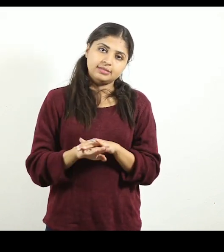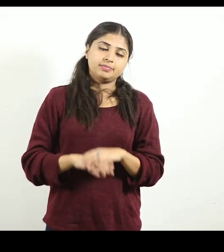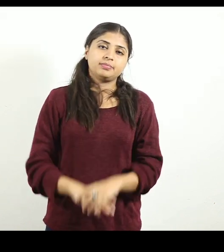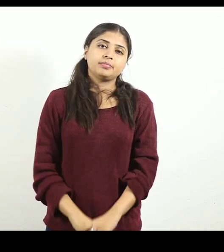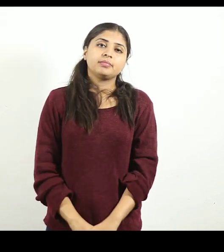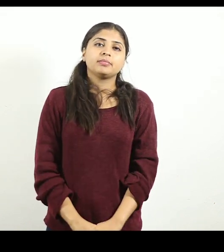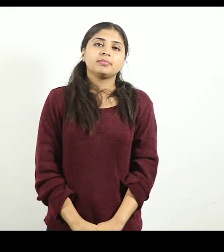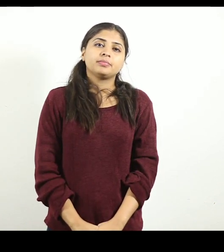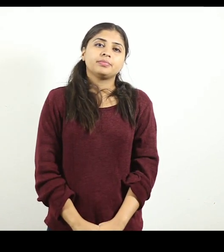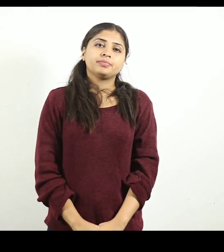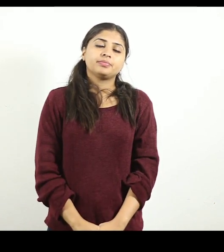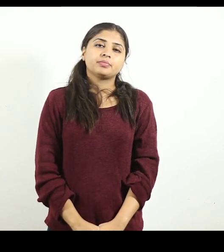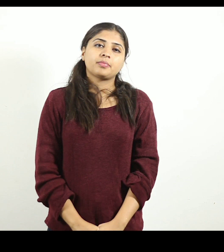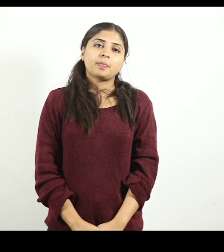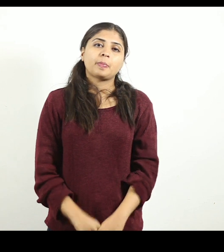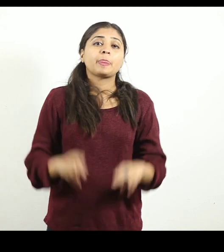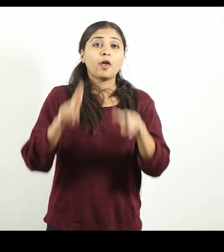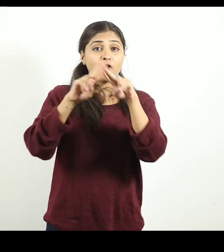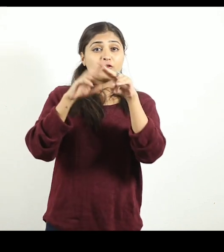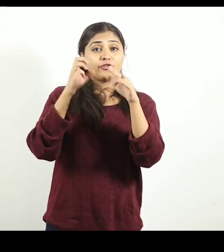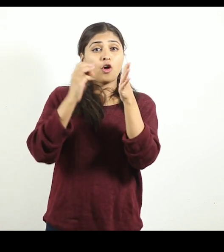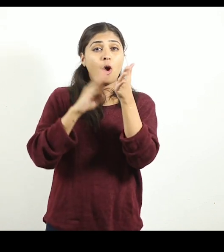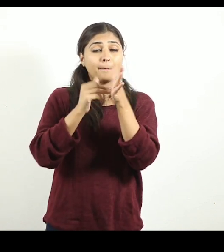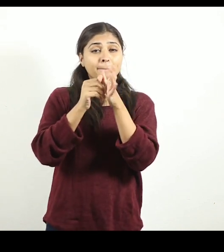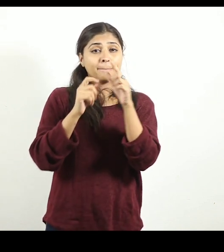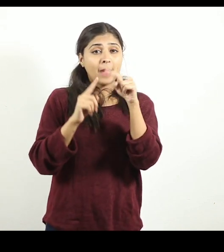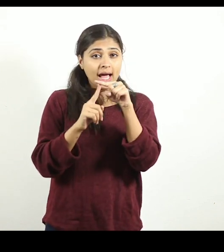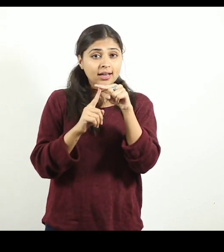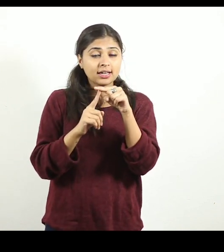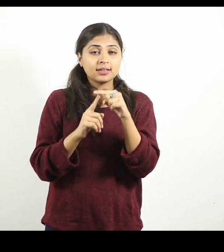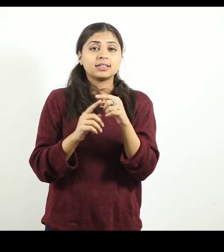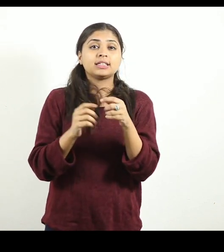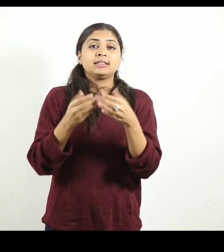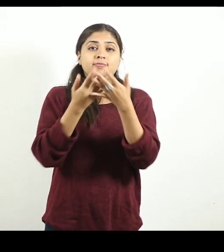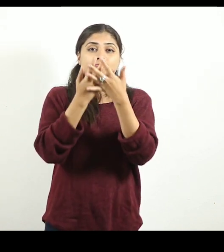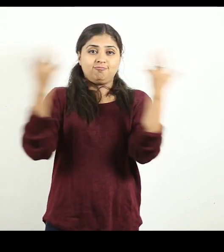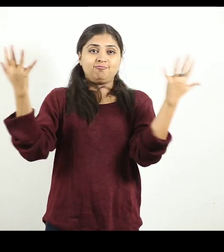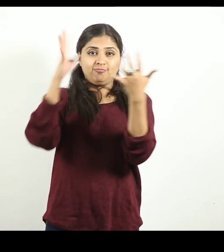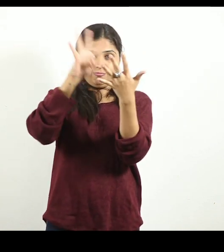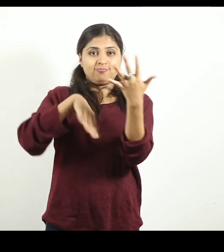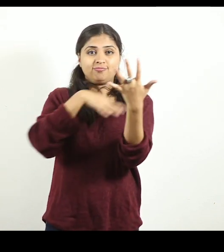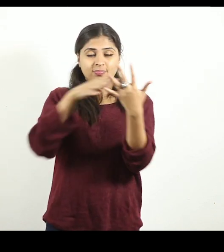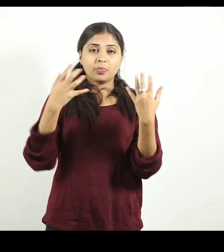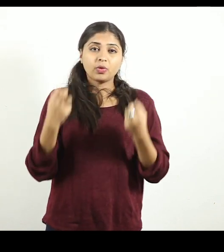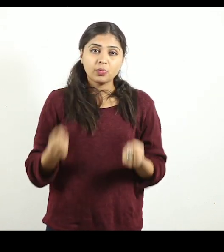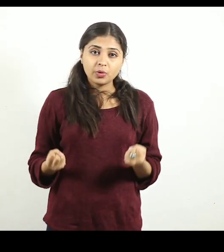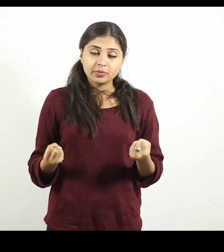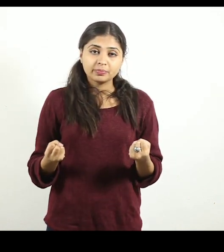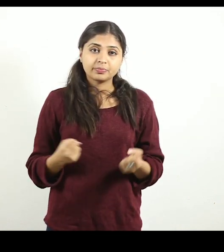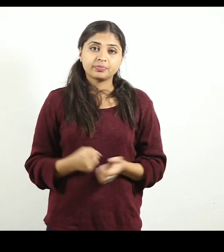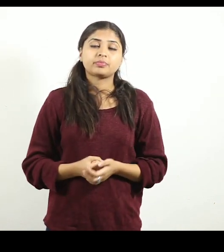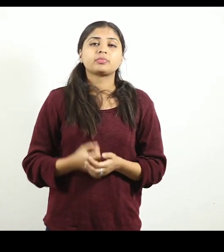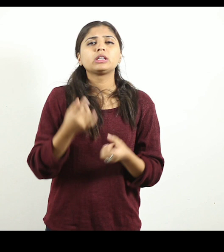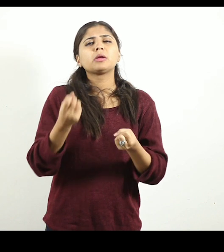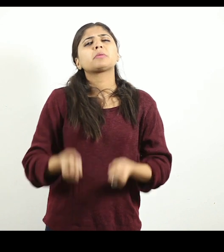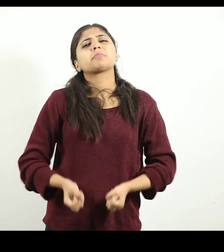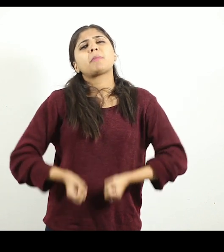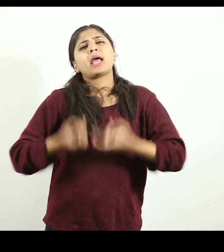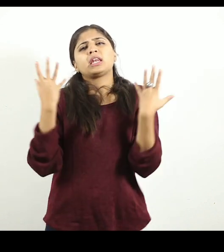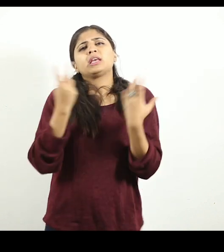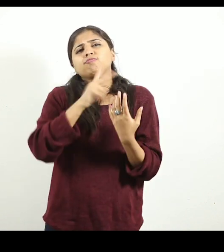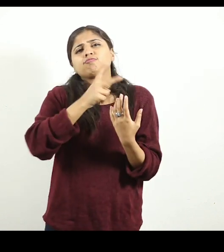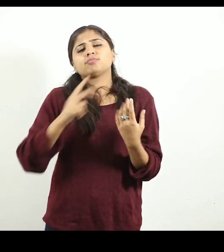Formatting spreadsheets. To further enhance your spreadsheet, you can format a number of elements such as text,